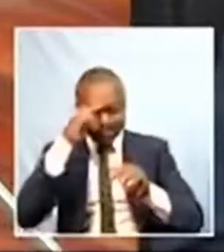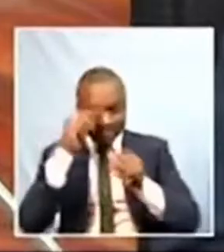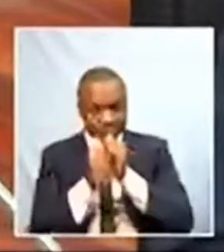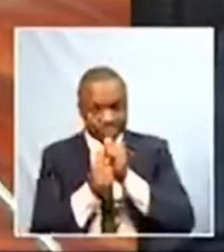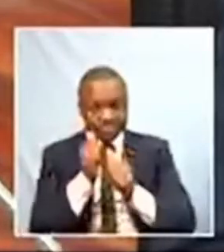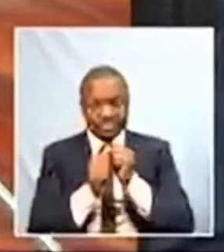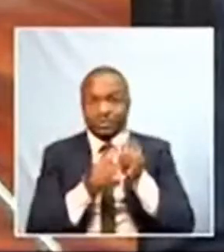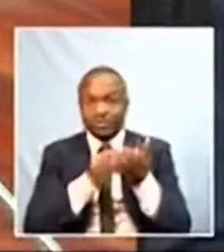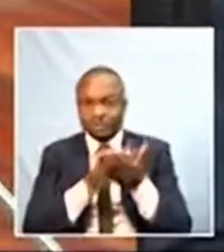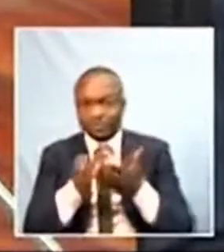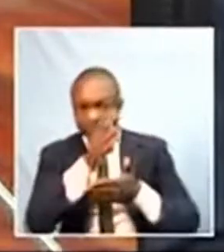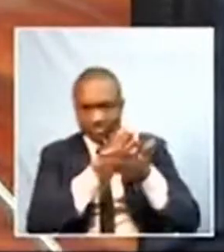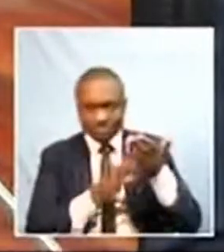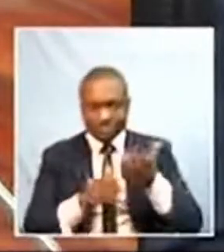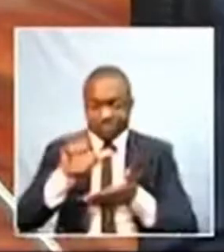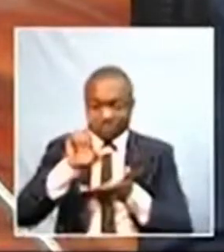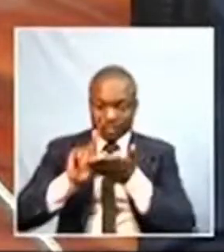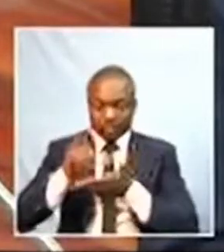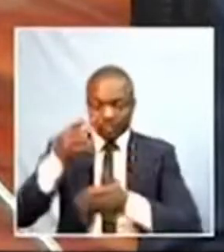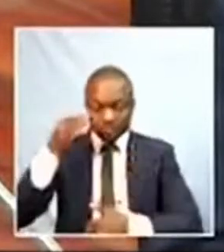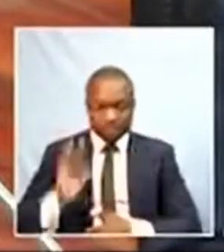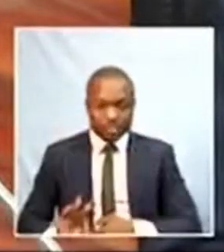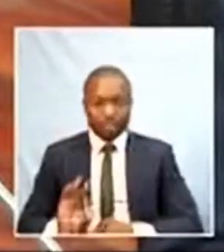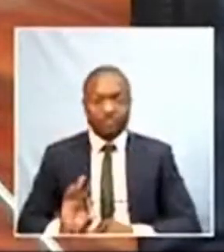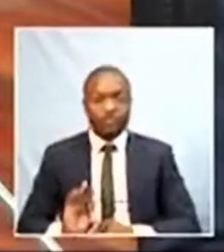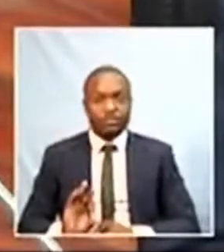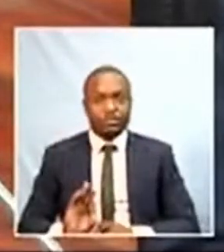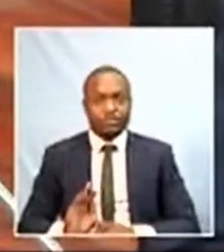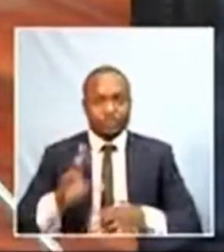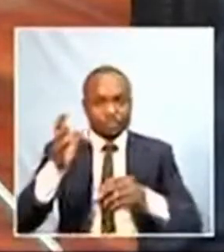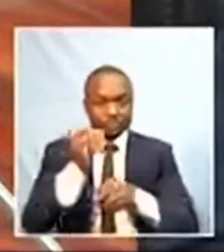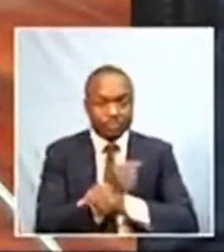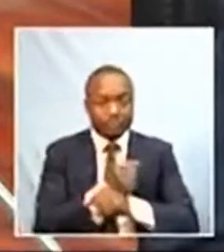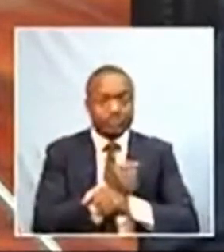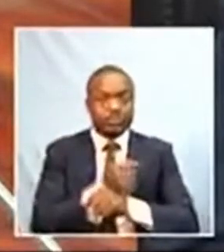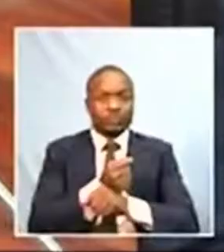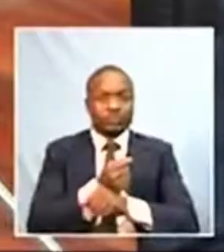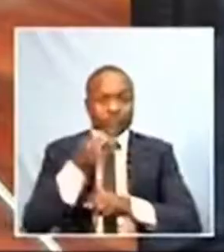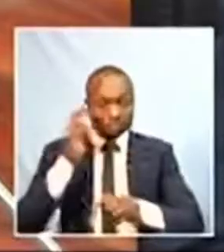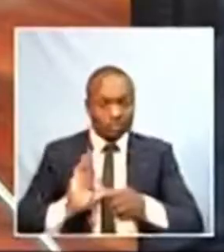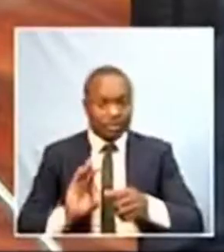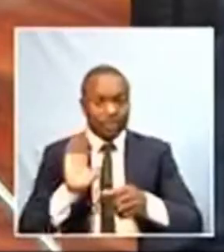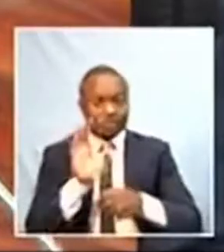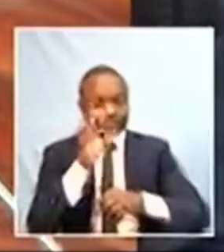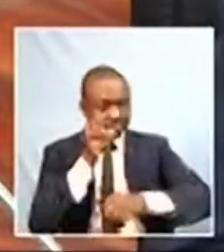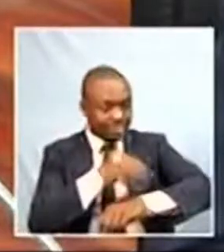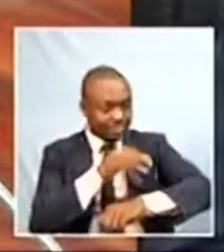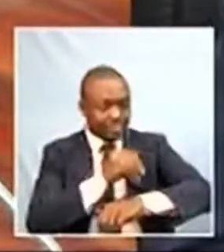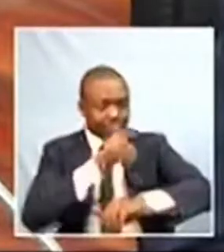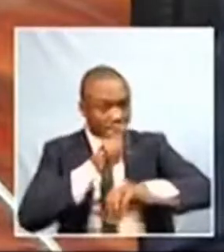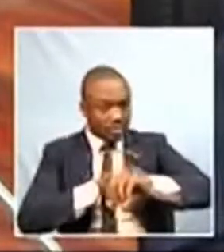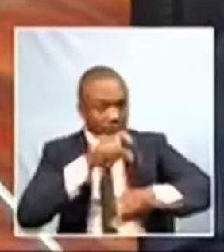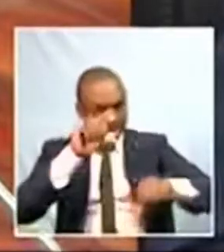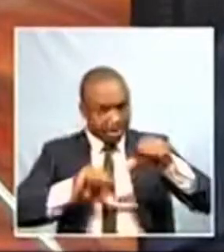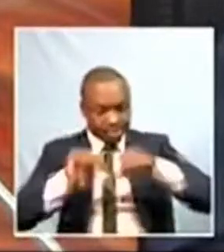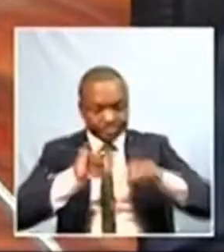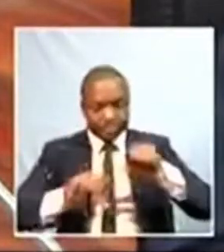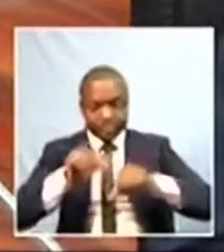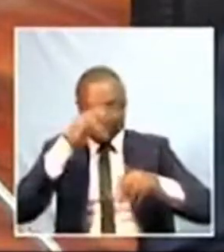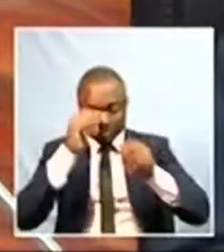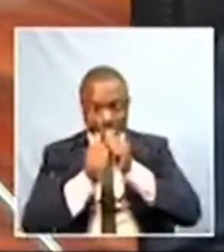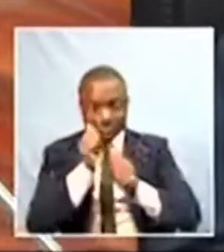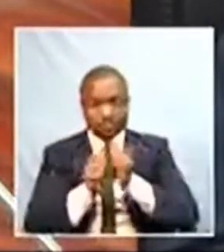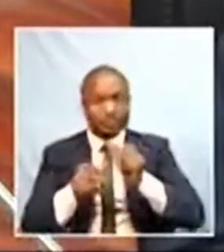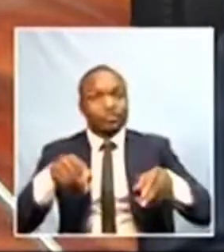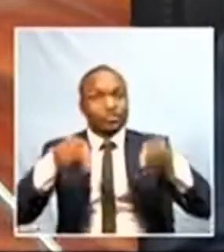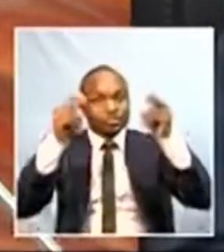result of failure by some loan beneficiaries to realize profits from their investments at the time of audit due to high